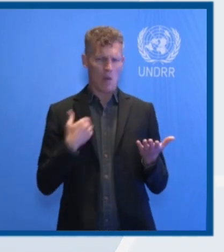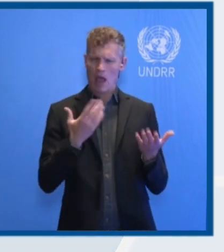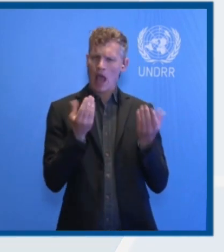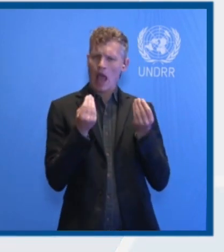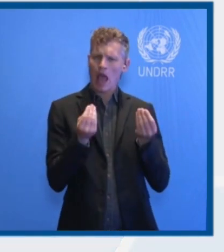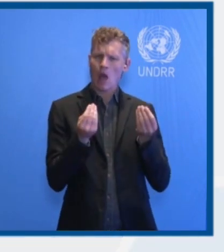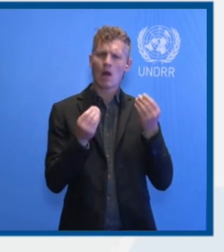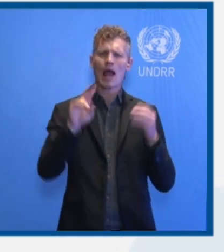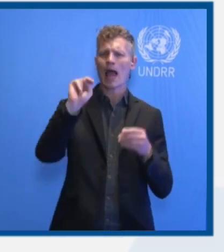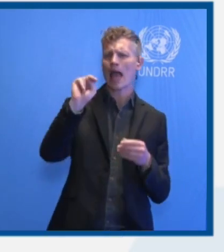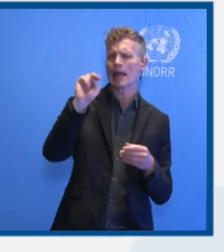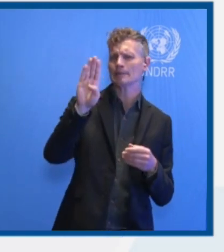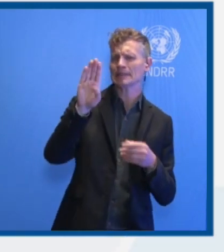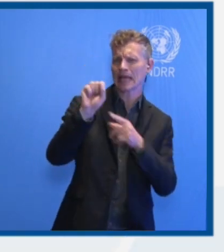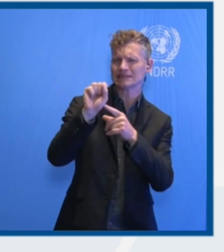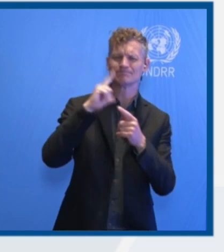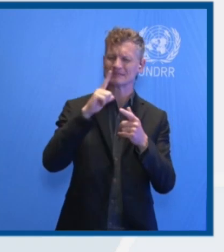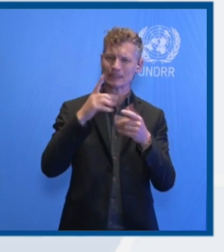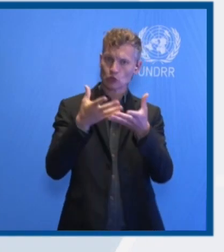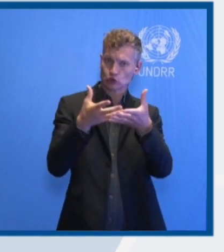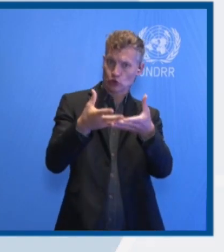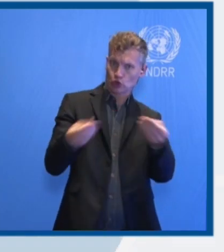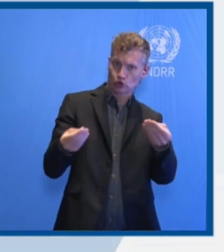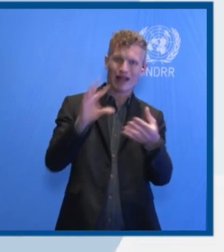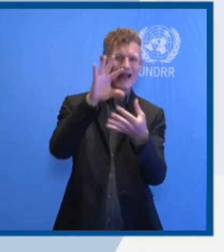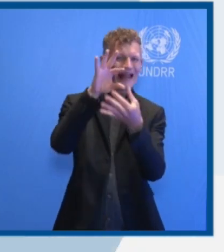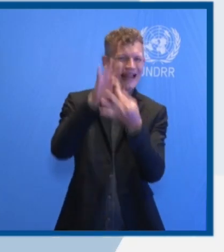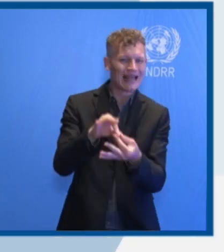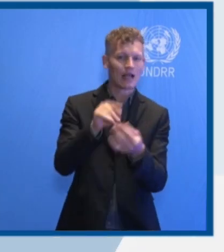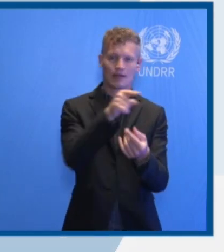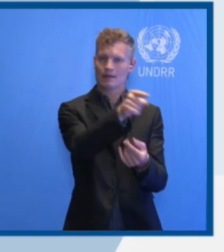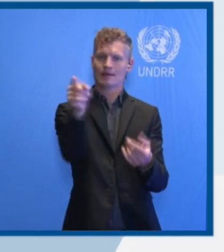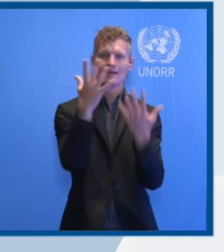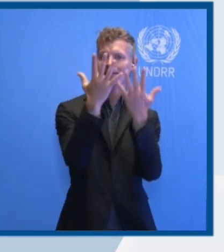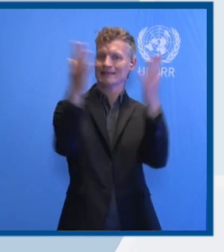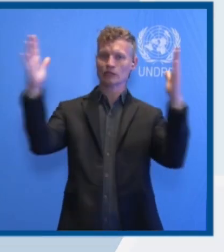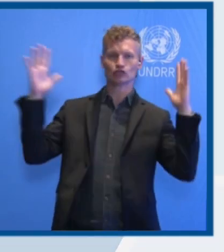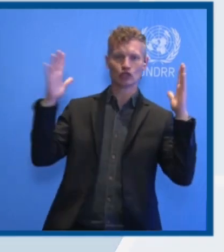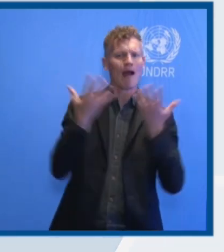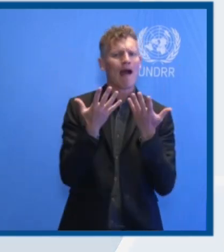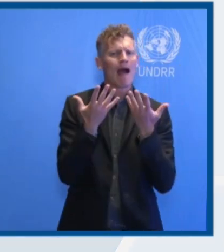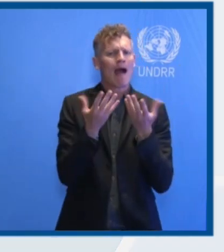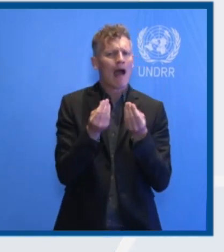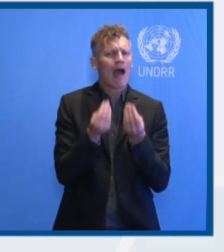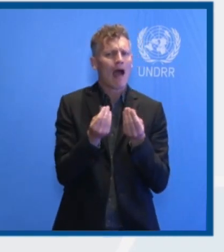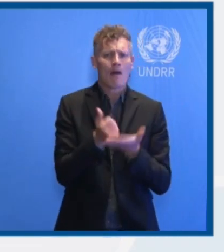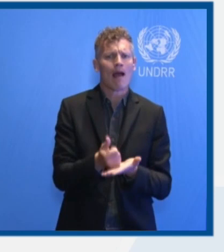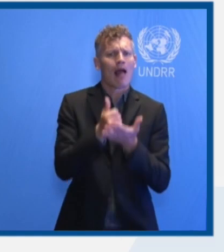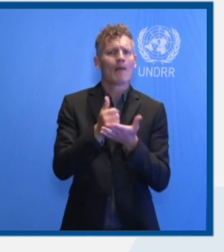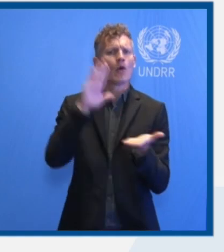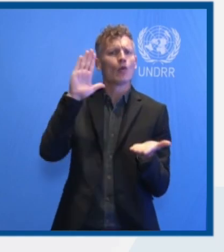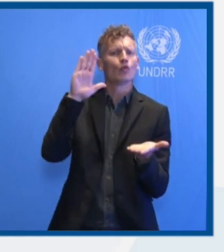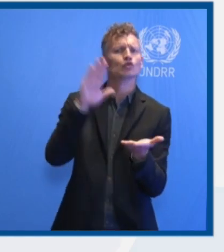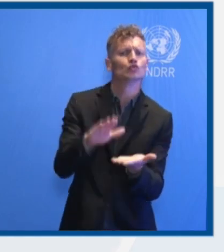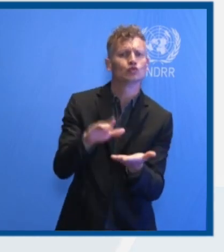the cascading of the impacts that spread within and across systems and sectors. Carolina, please.